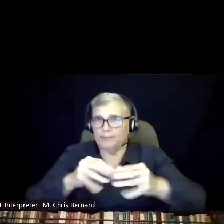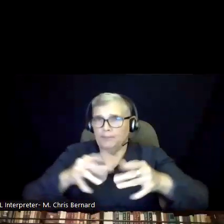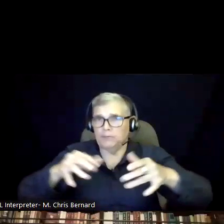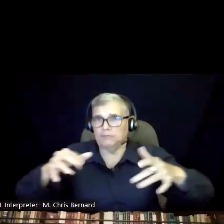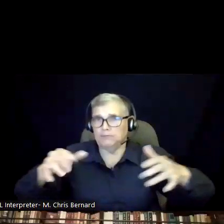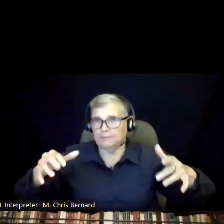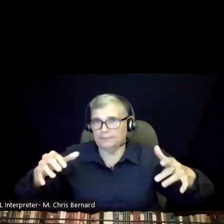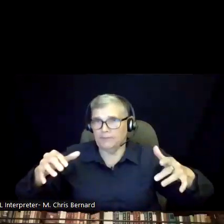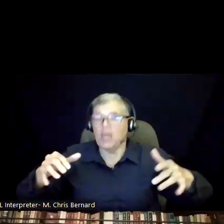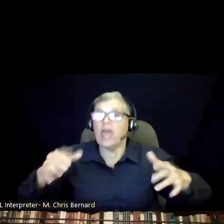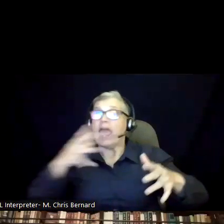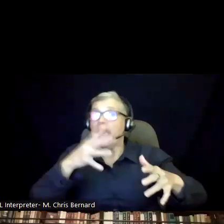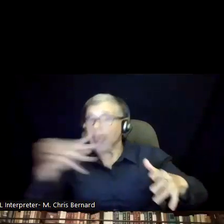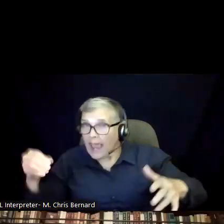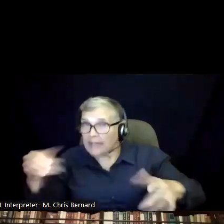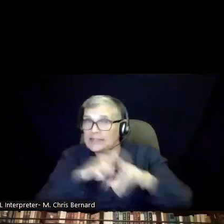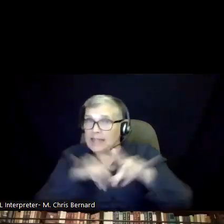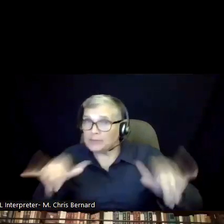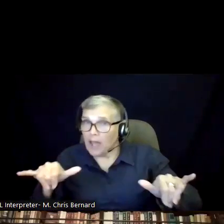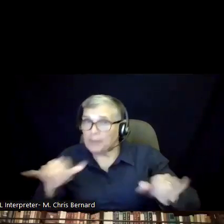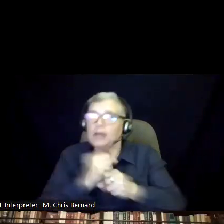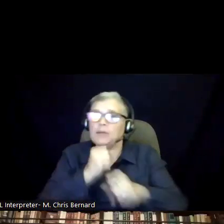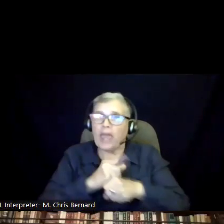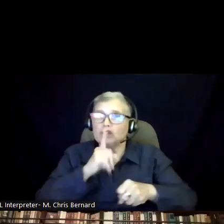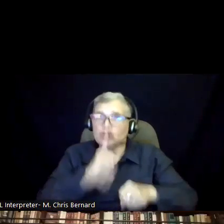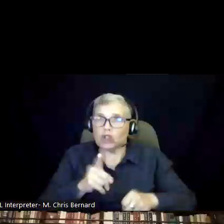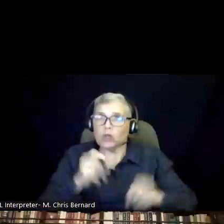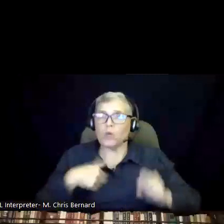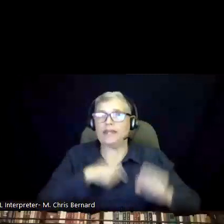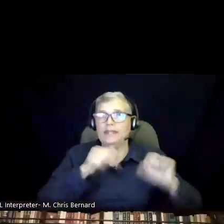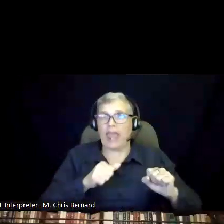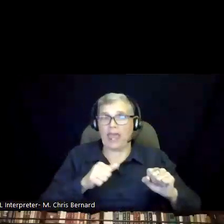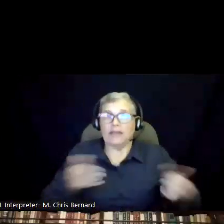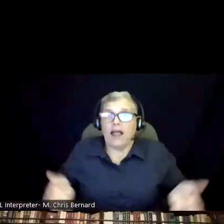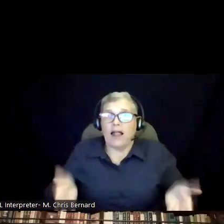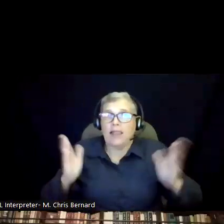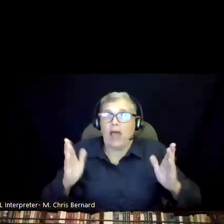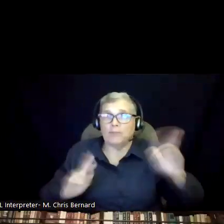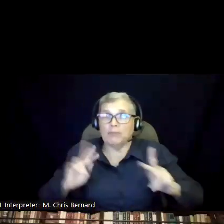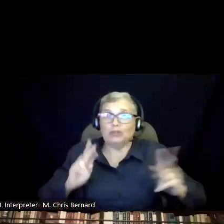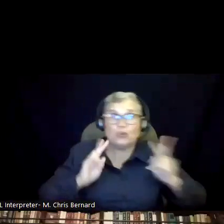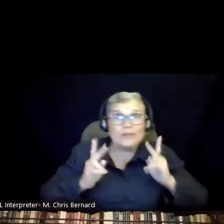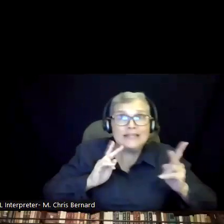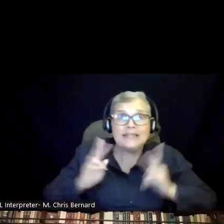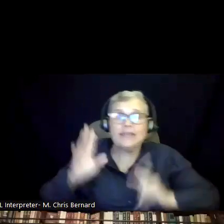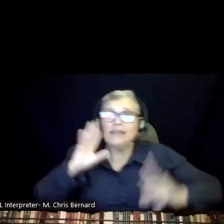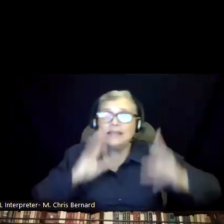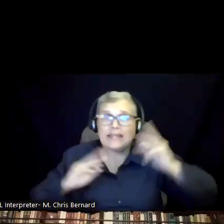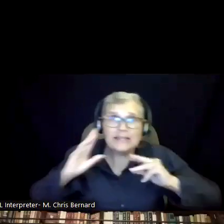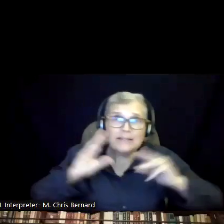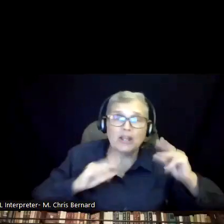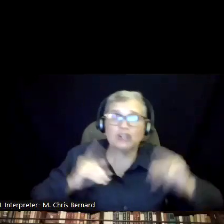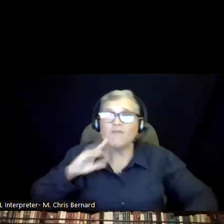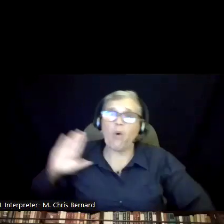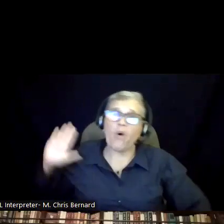to provide opportunities to see and experience these denizens of the mountain for future generations.